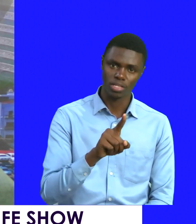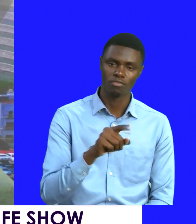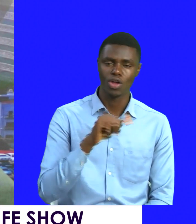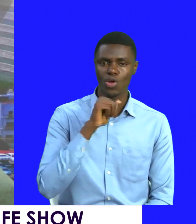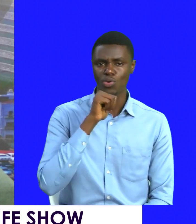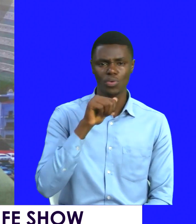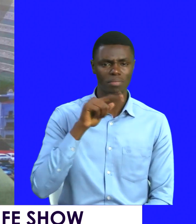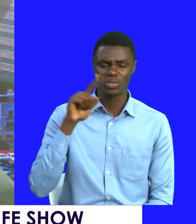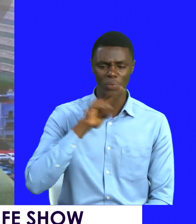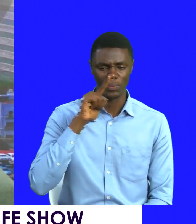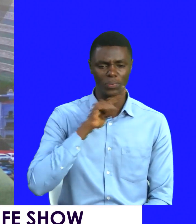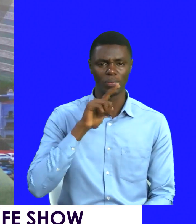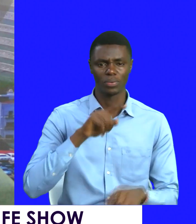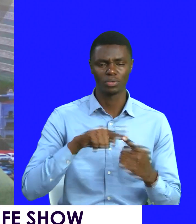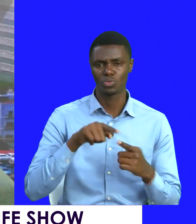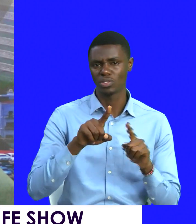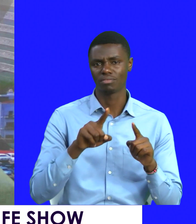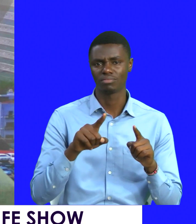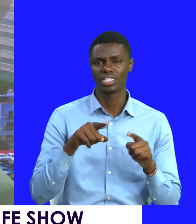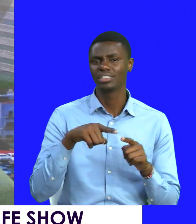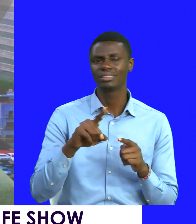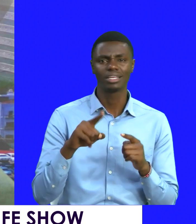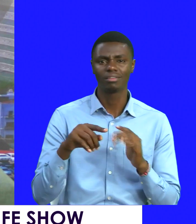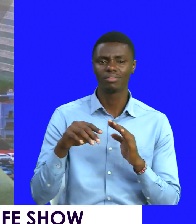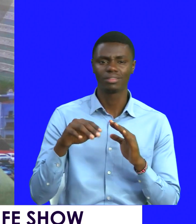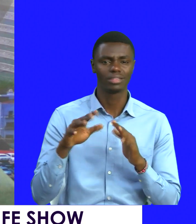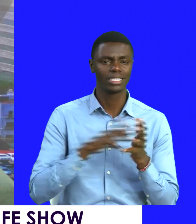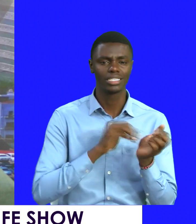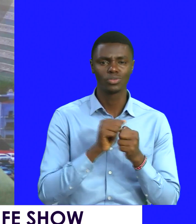so rough on you. Why do you demarket you?